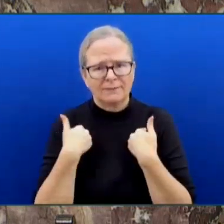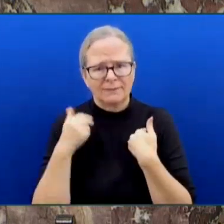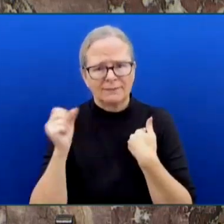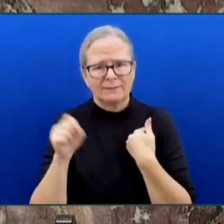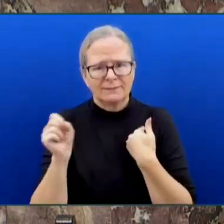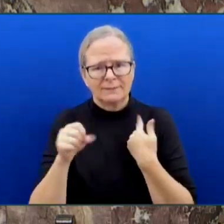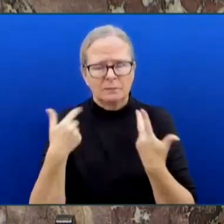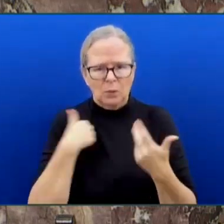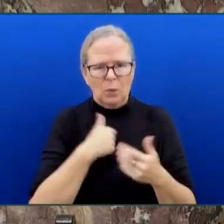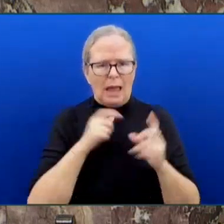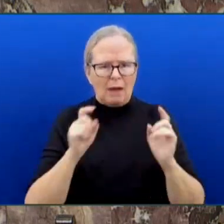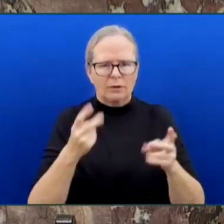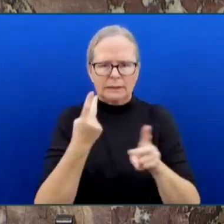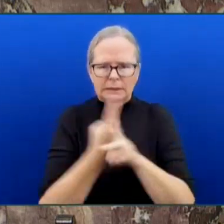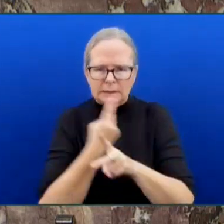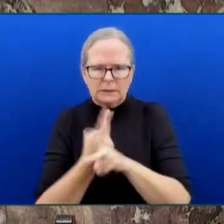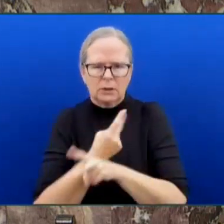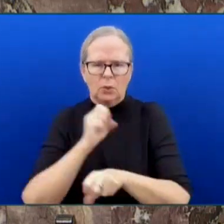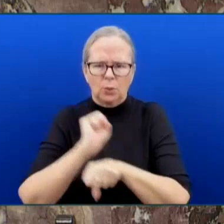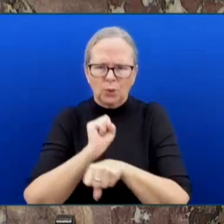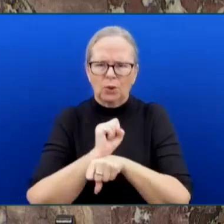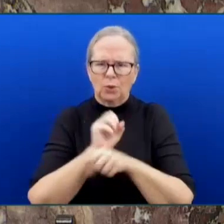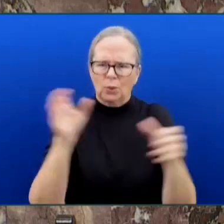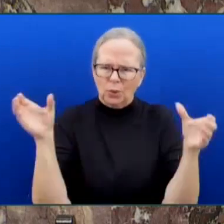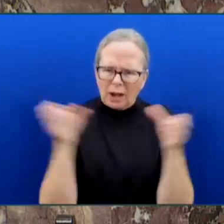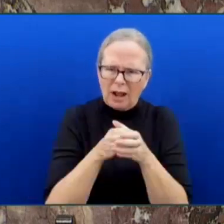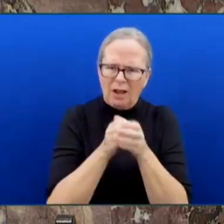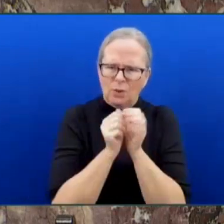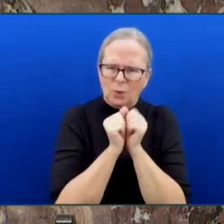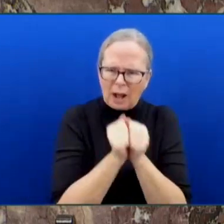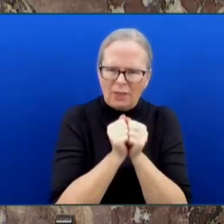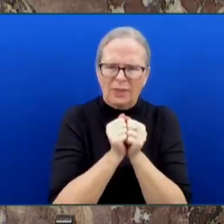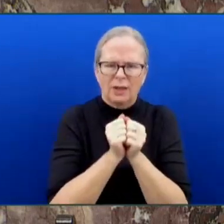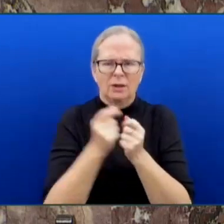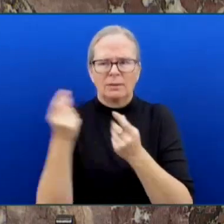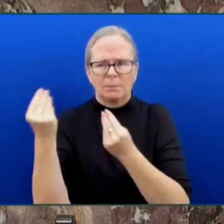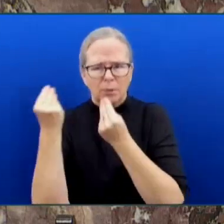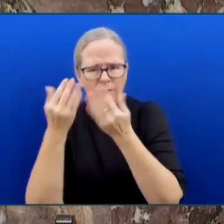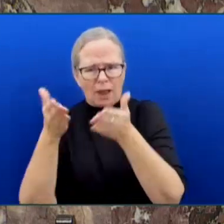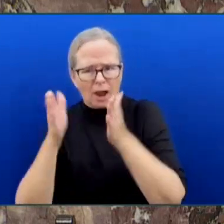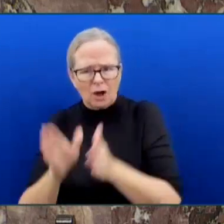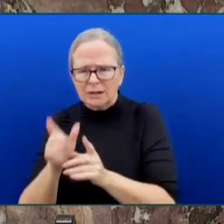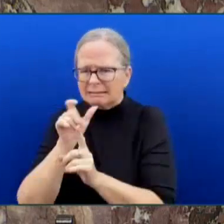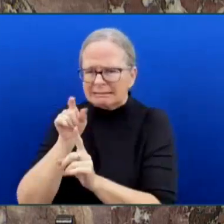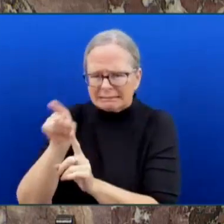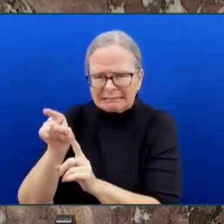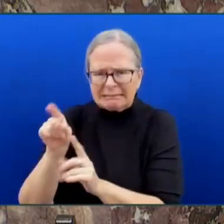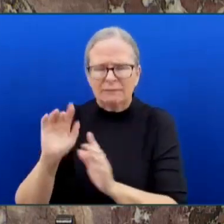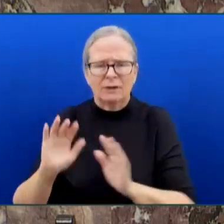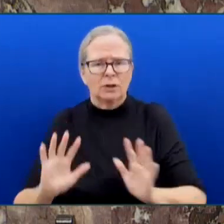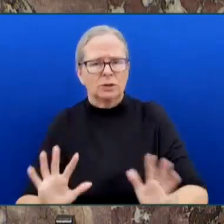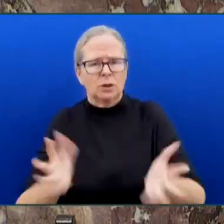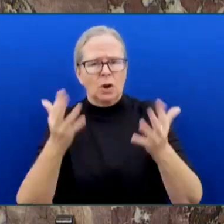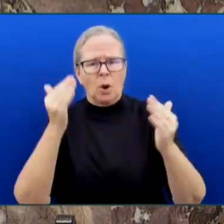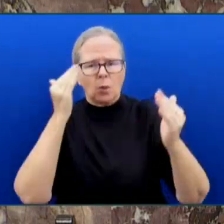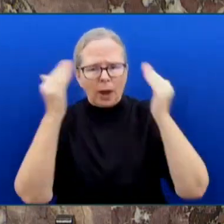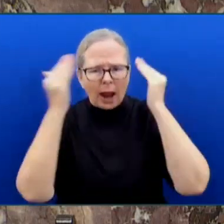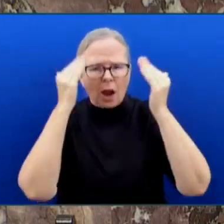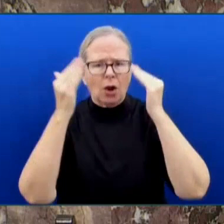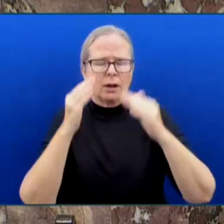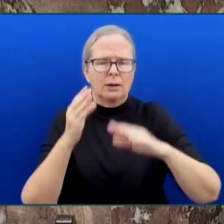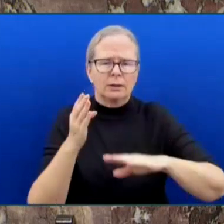child and youth mental health services. We have substantially expanded our Foundry network of primary care and mental